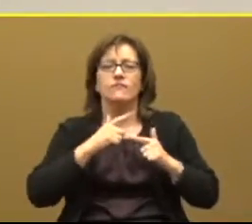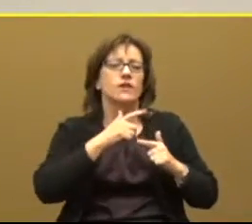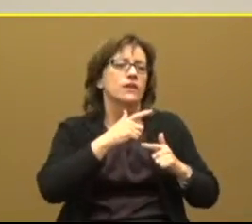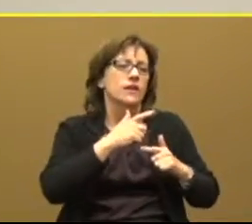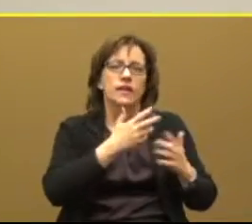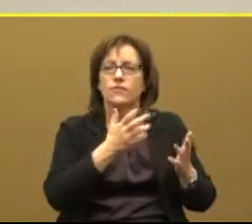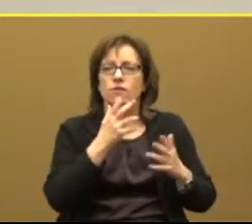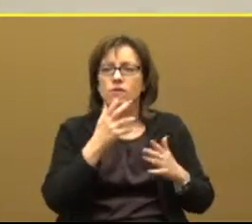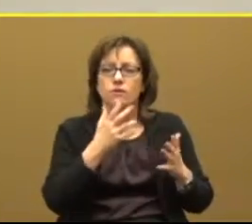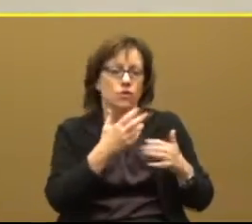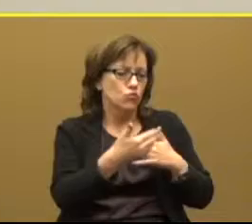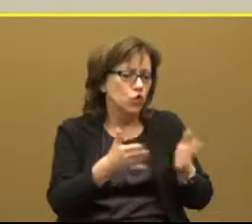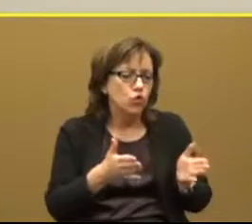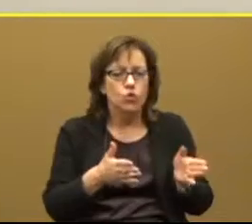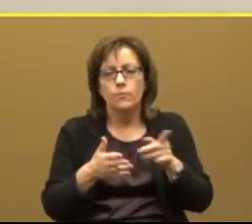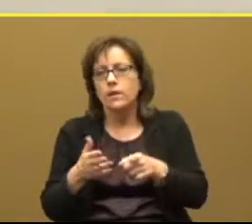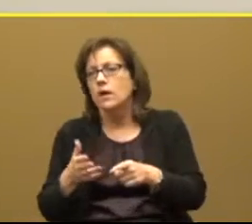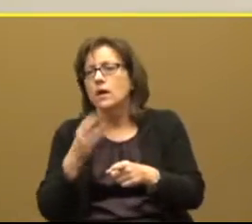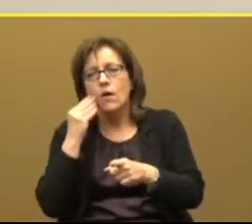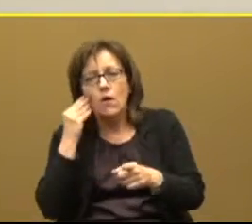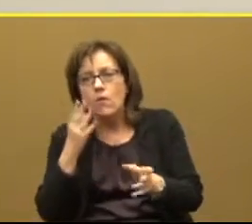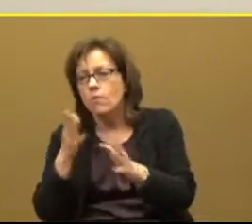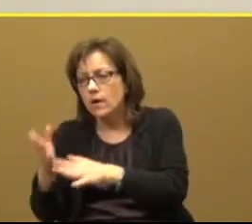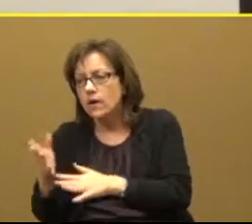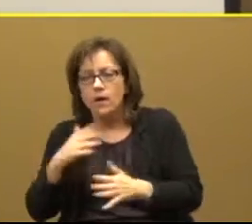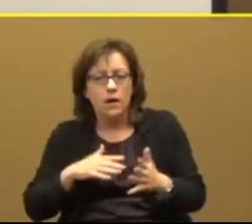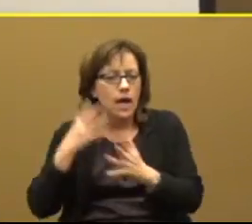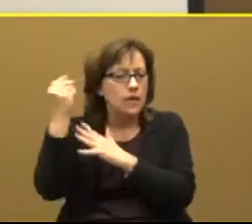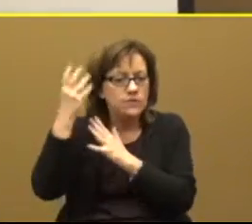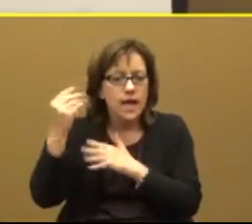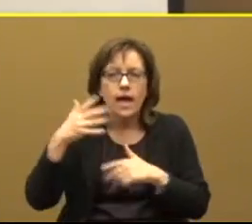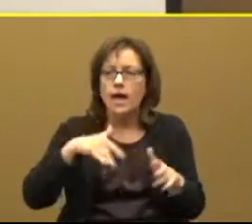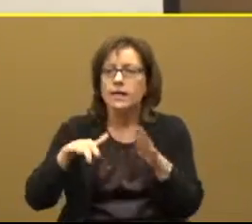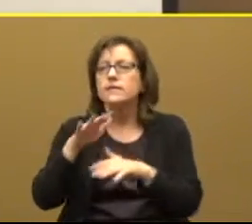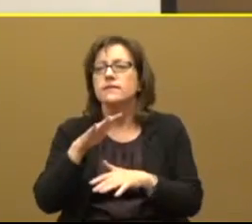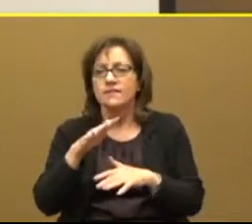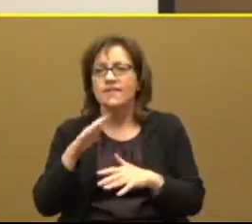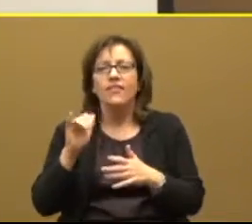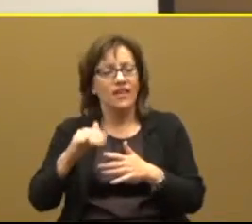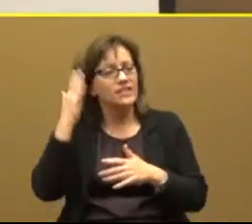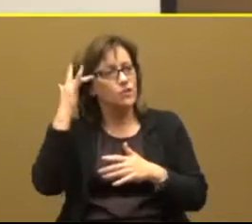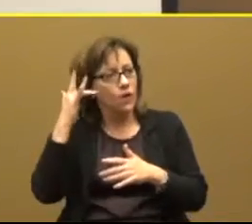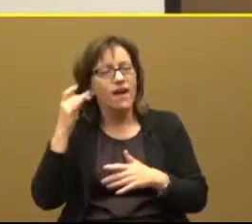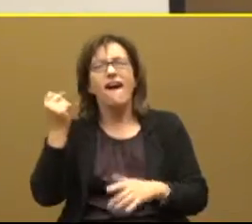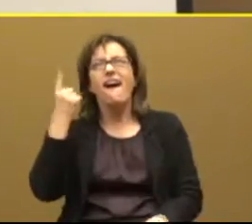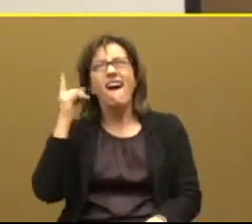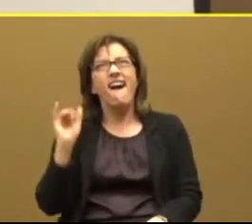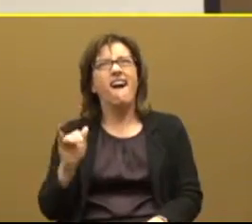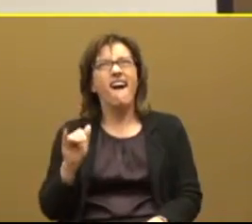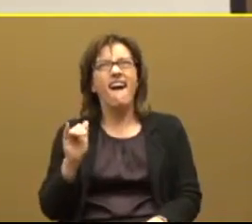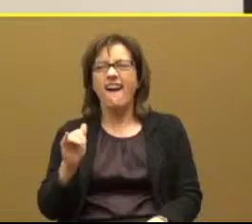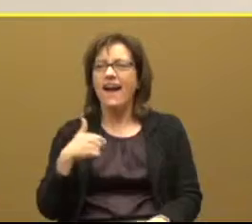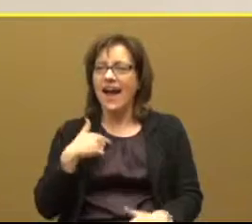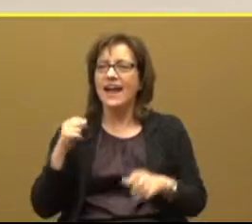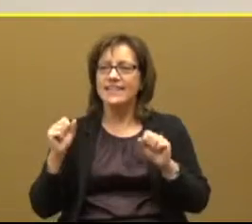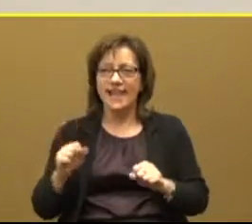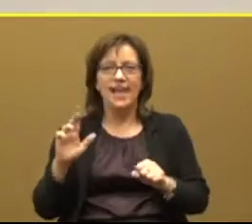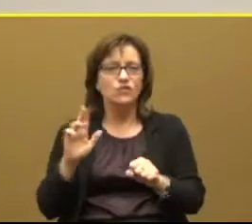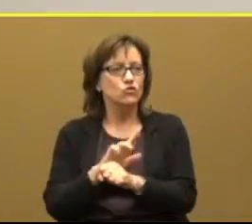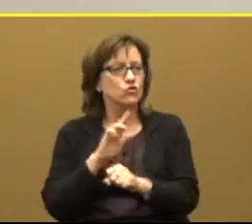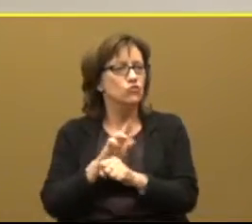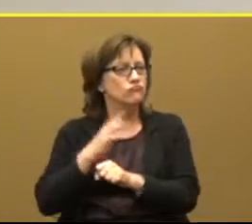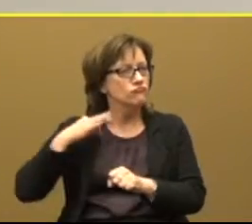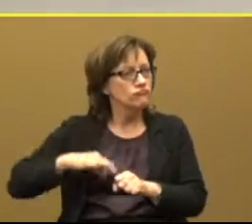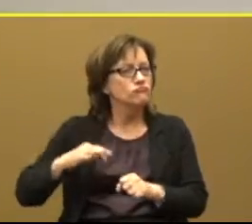understand how to communicate. Hence why this is functional communication. Now they know how to be functional with it. Yes, ma'am?